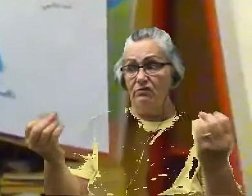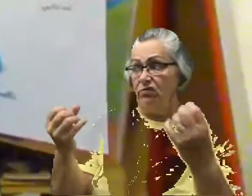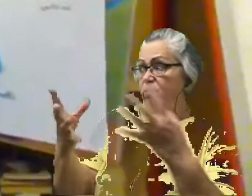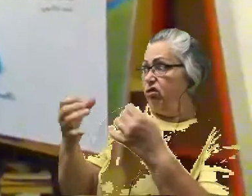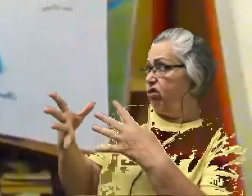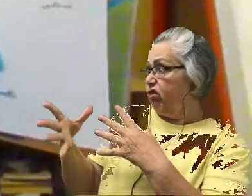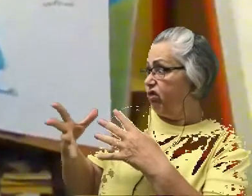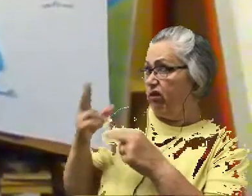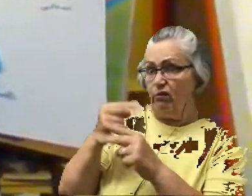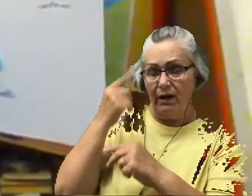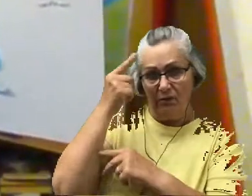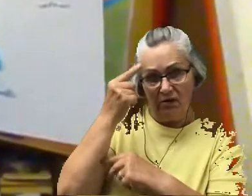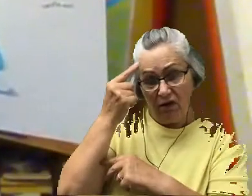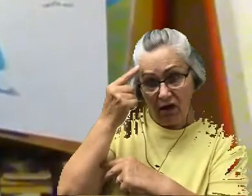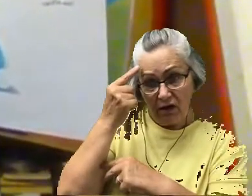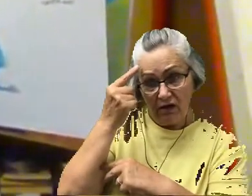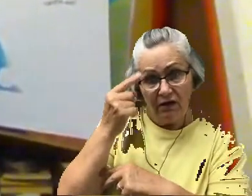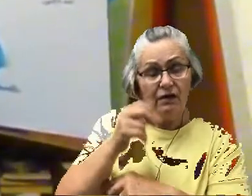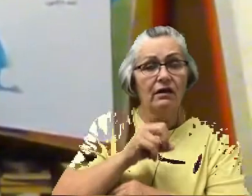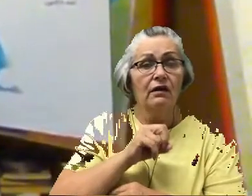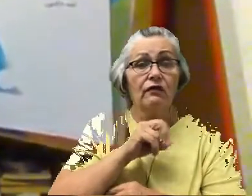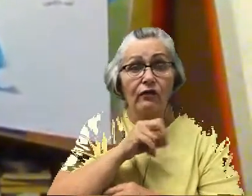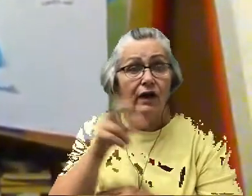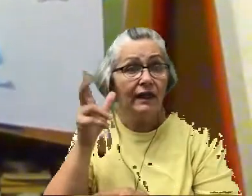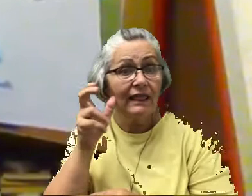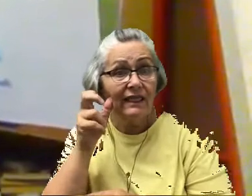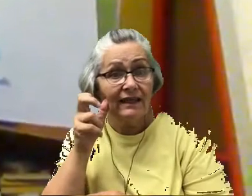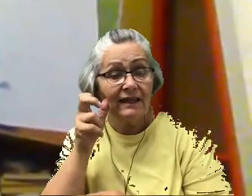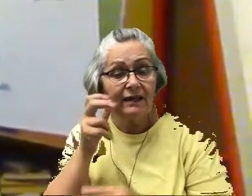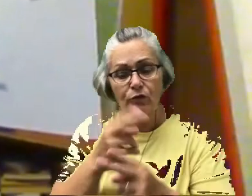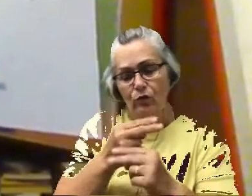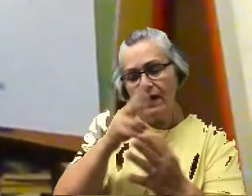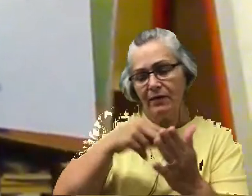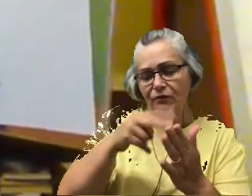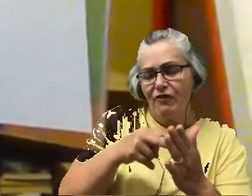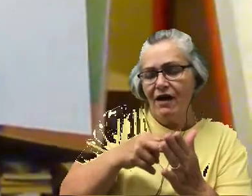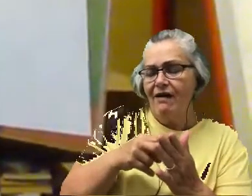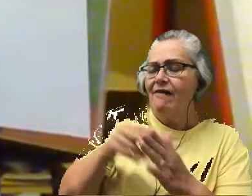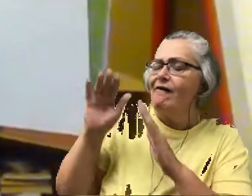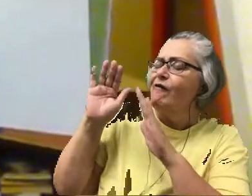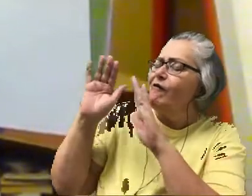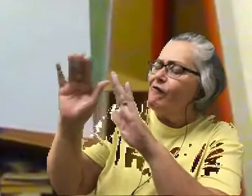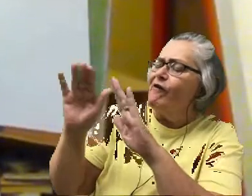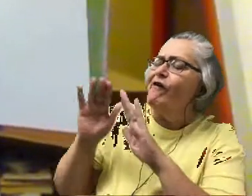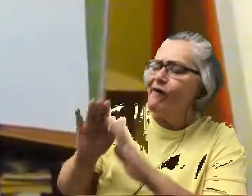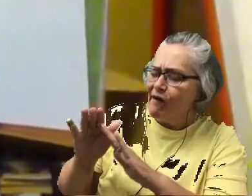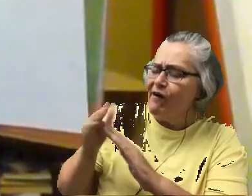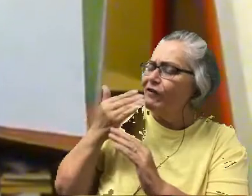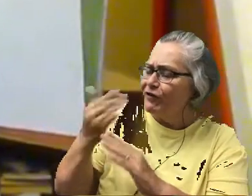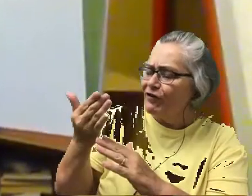Rabbit thought. But Froggy listened while Rabbit read his story. "Well done," he cheered when Rabbit had